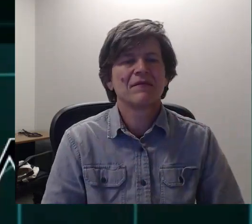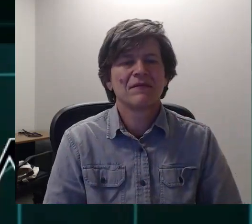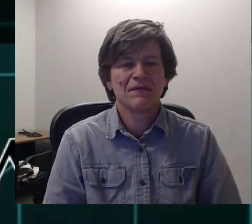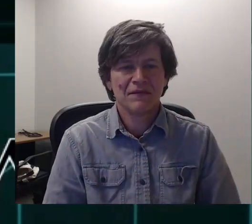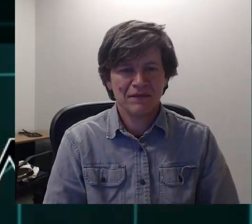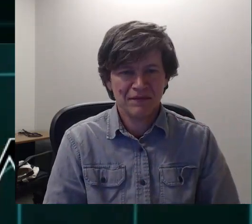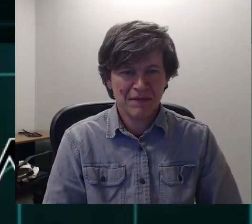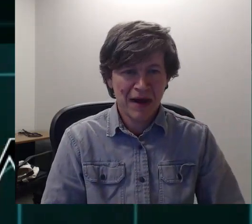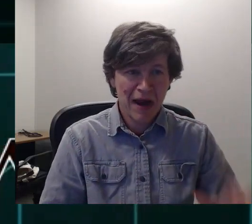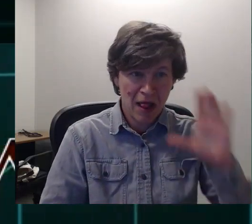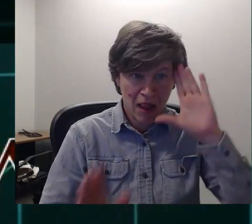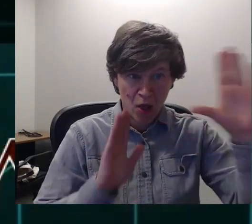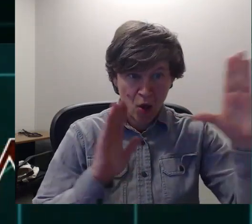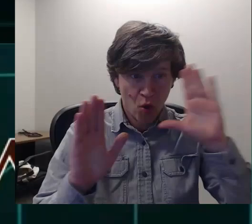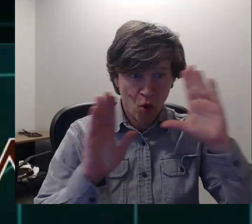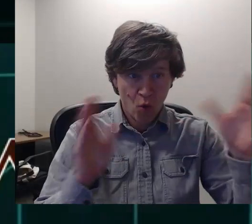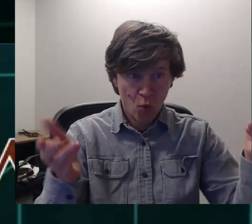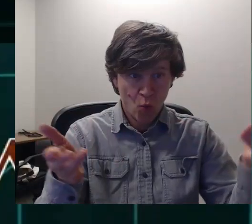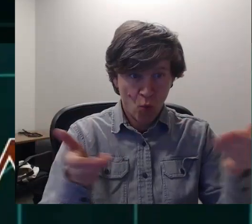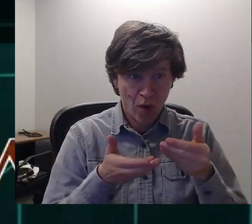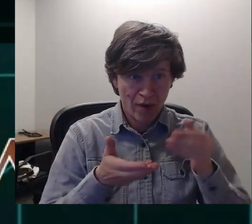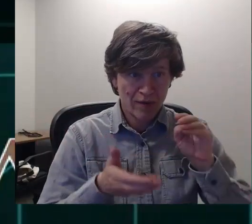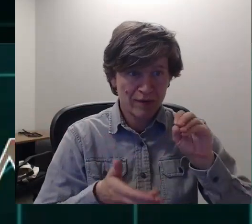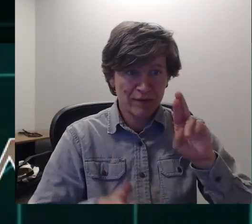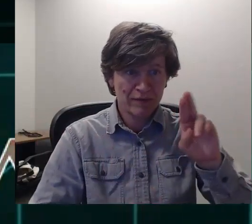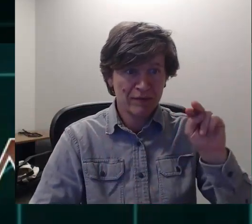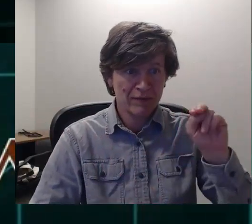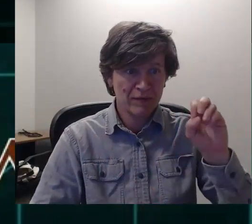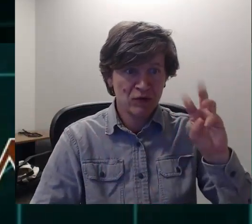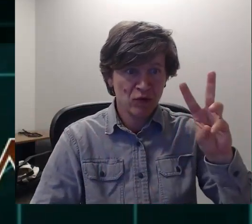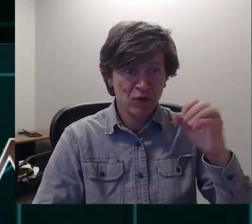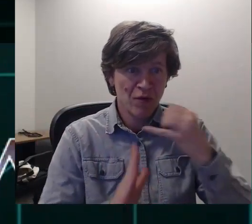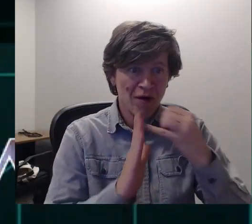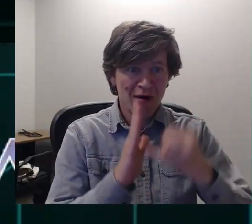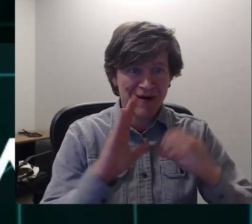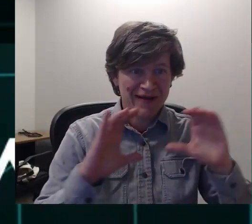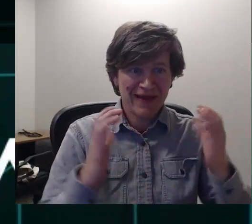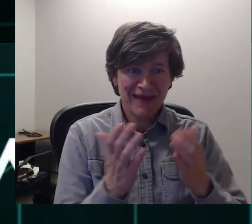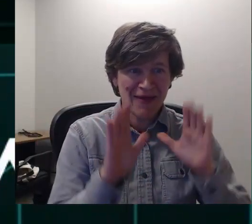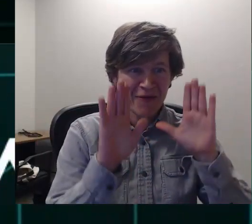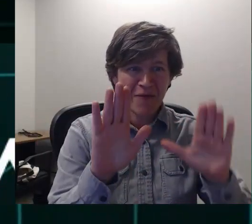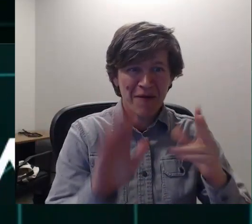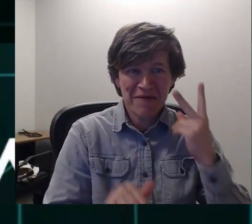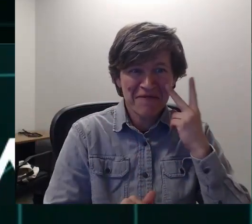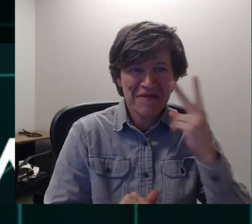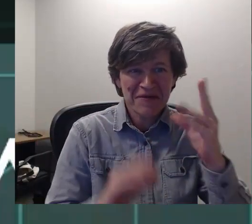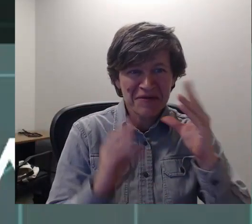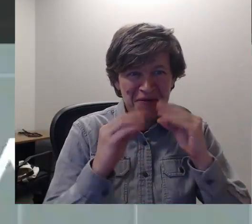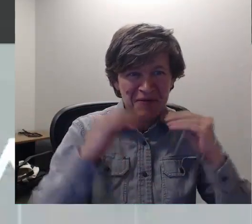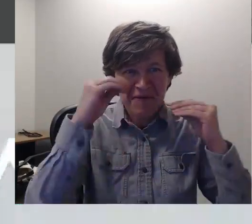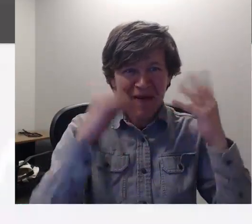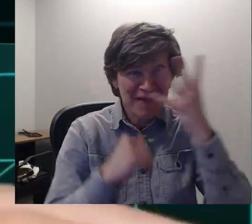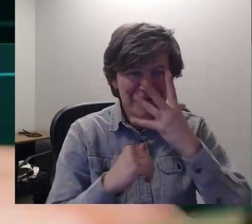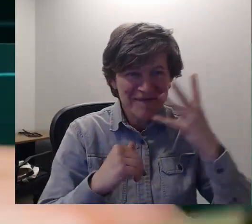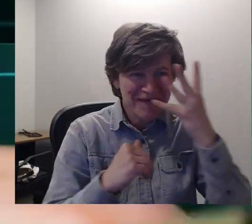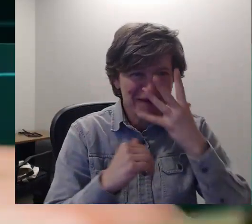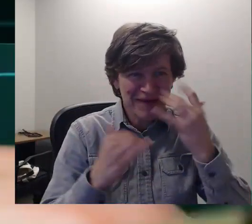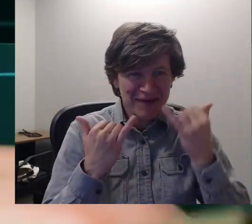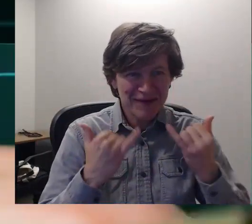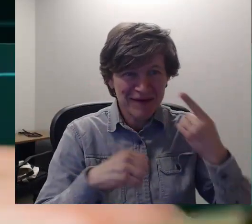Hey, welcome back to Mr. News Art Class. It's wonderful to see your smiling faces today. When most people